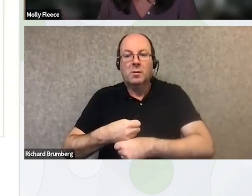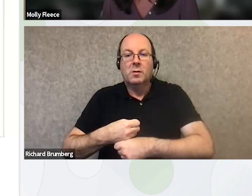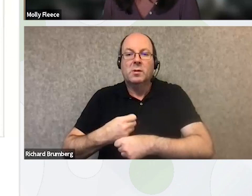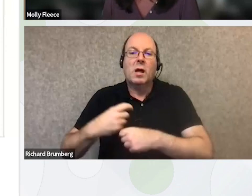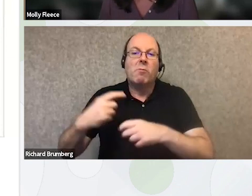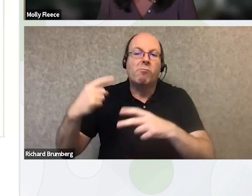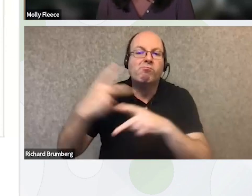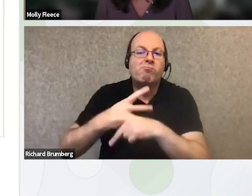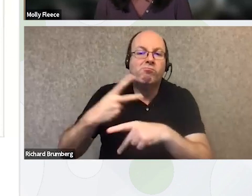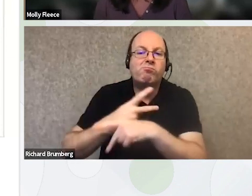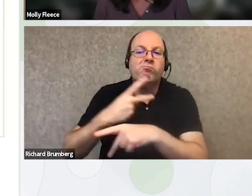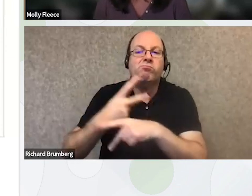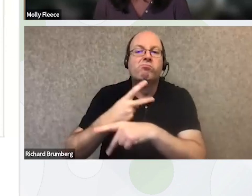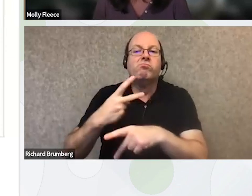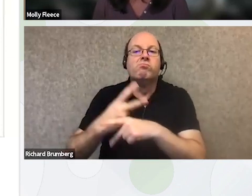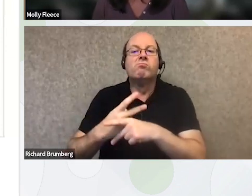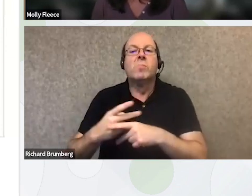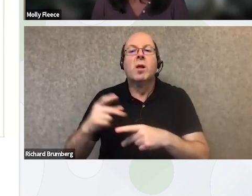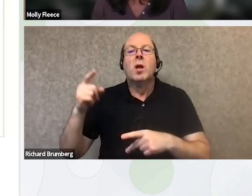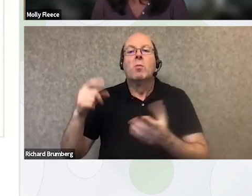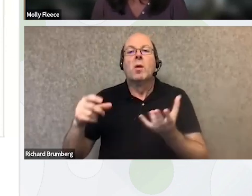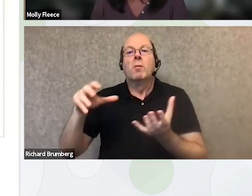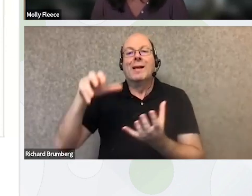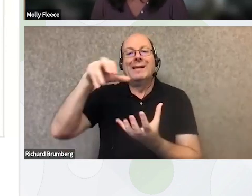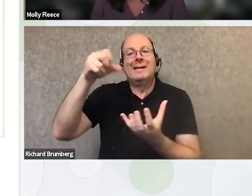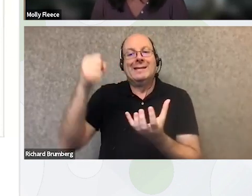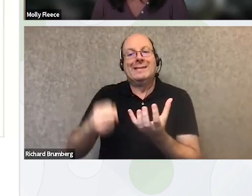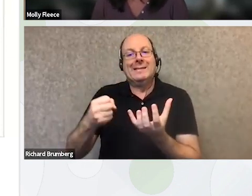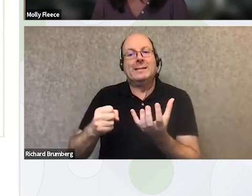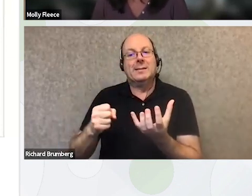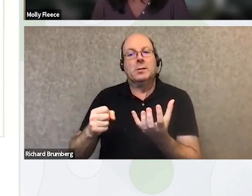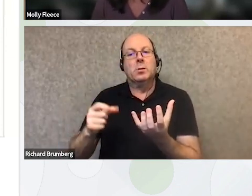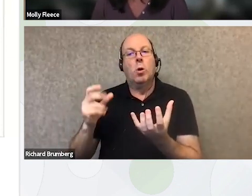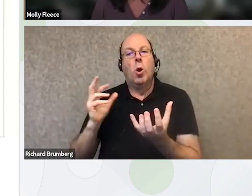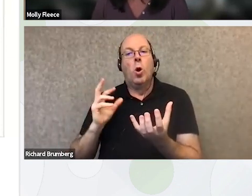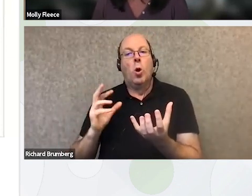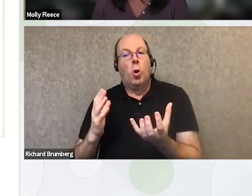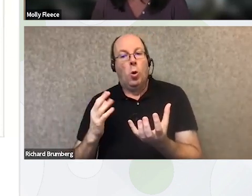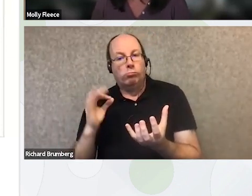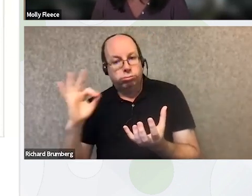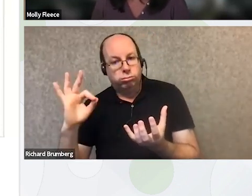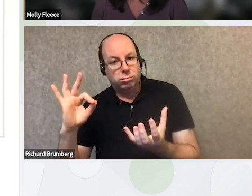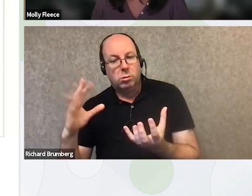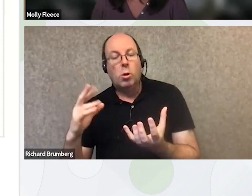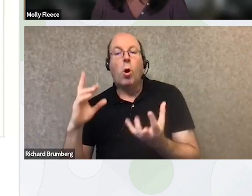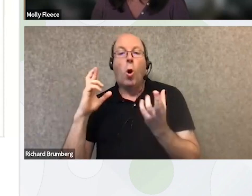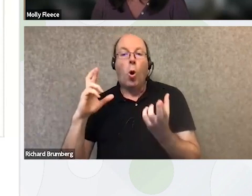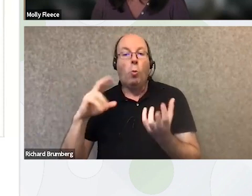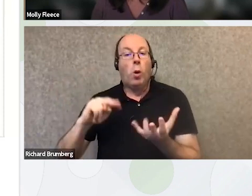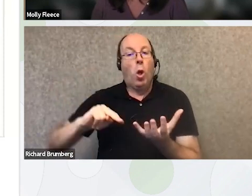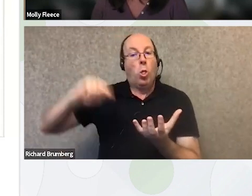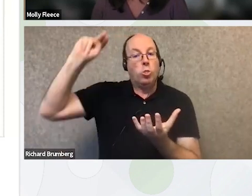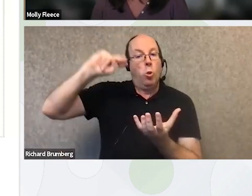is circulating in the Southern Hemisphere. And the hope is that the match will be quite good this year. So more to